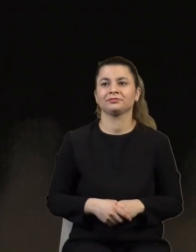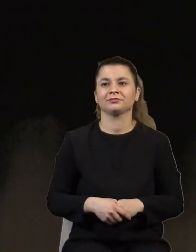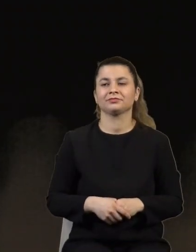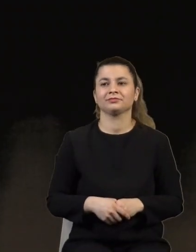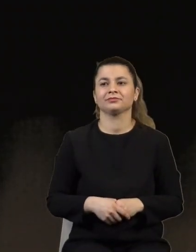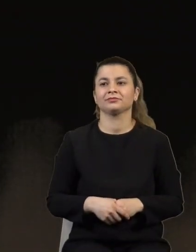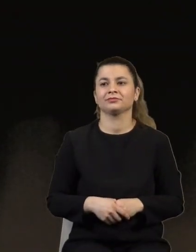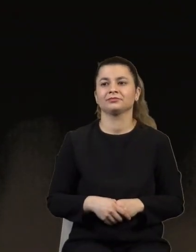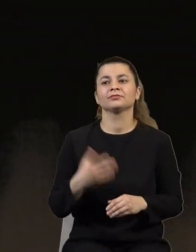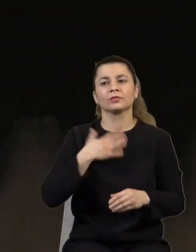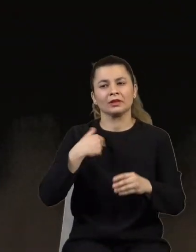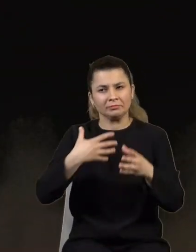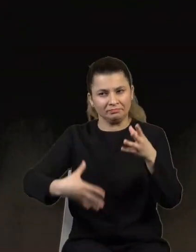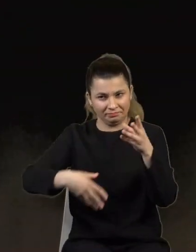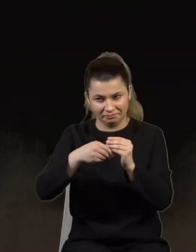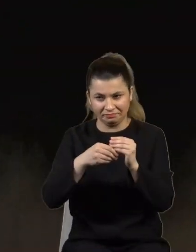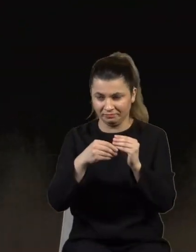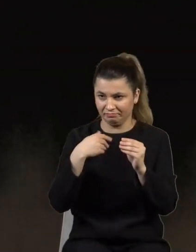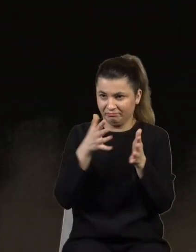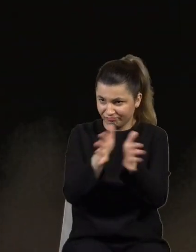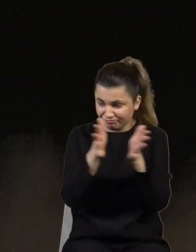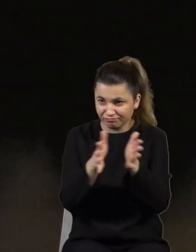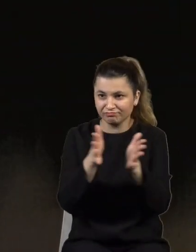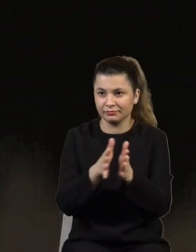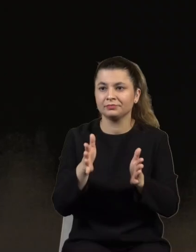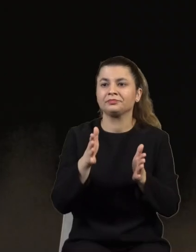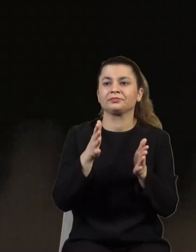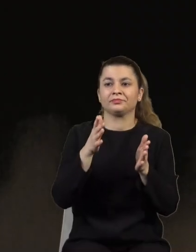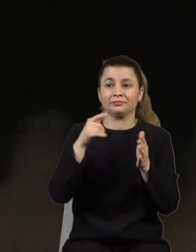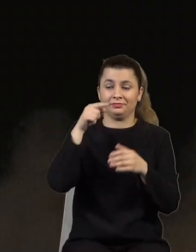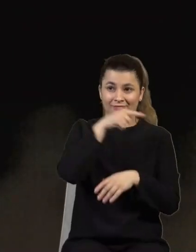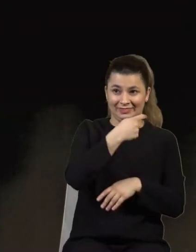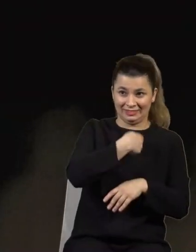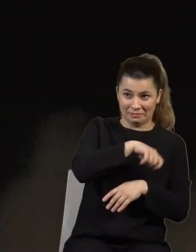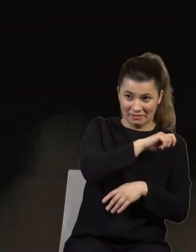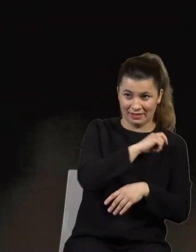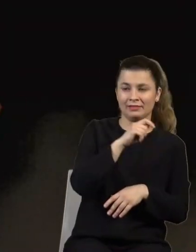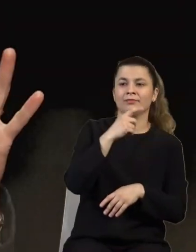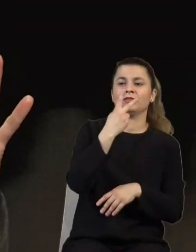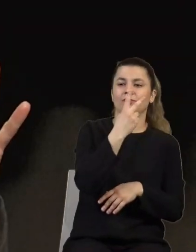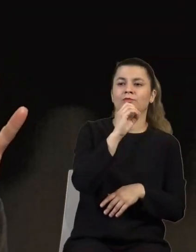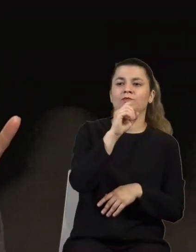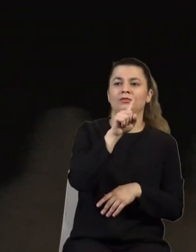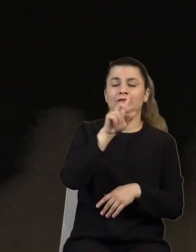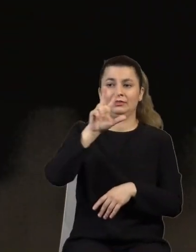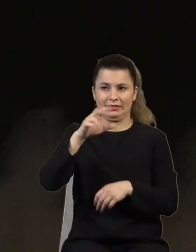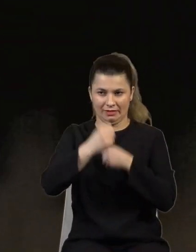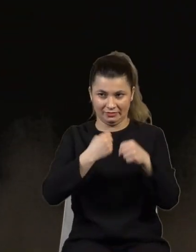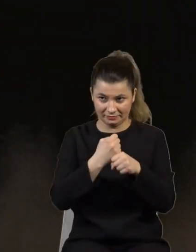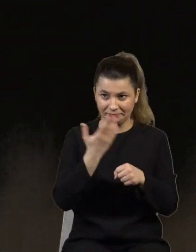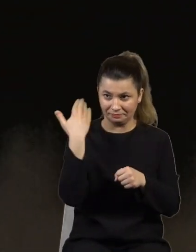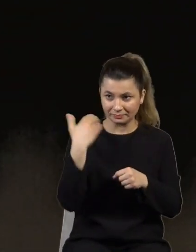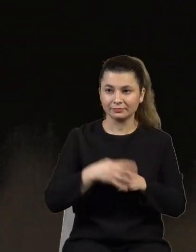stopped being a beneficiary of the Cohesion Fund in 2013. So until then, we